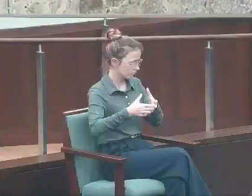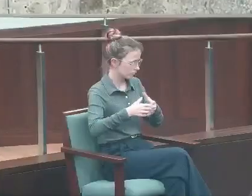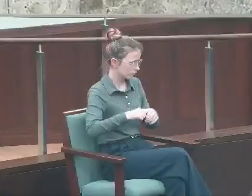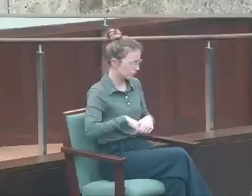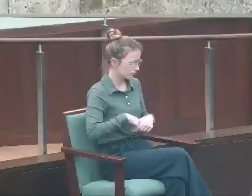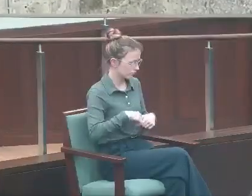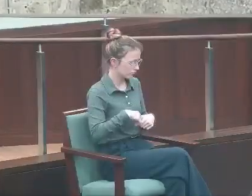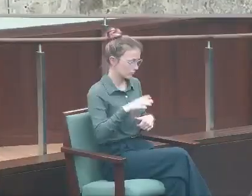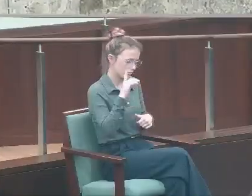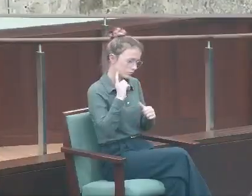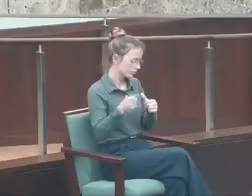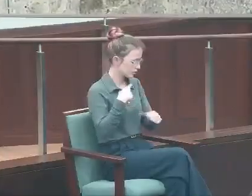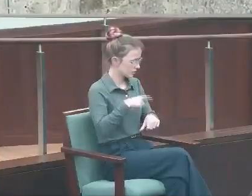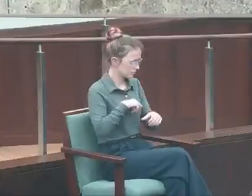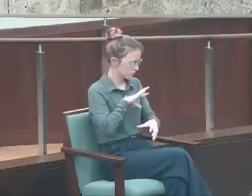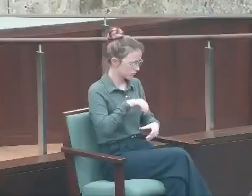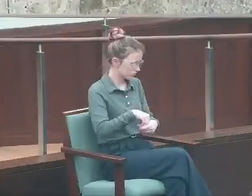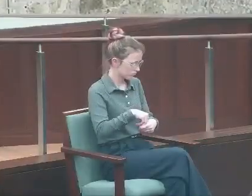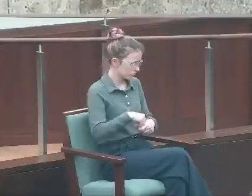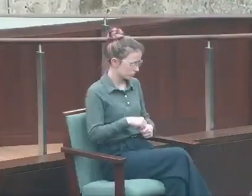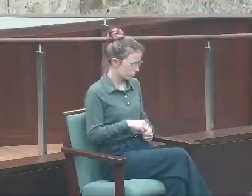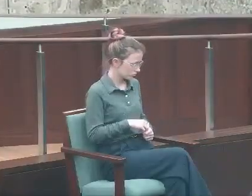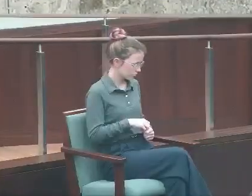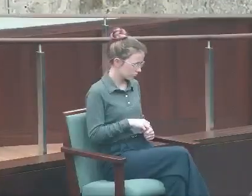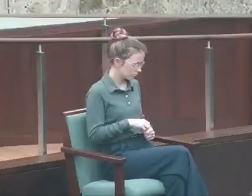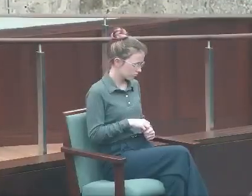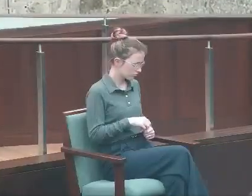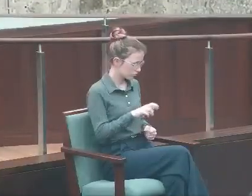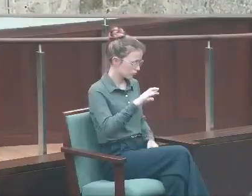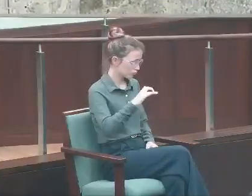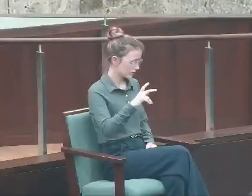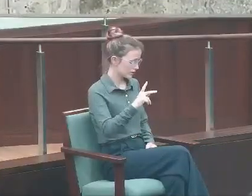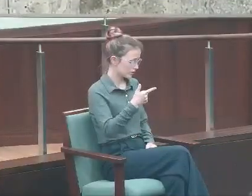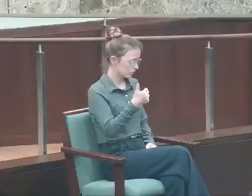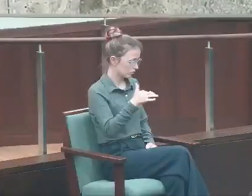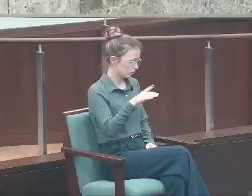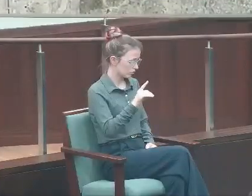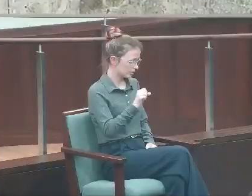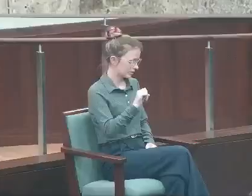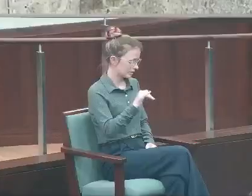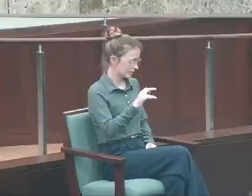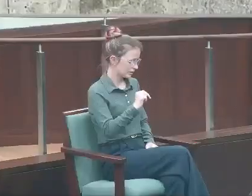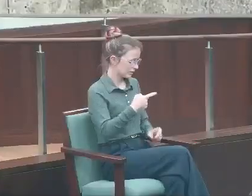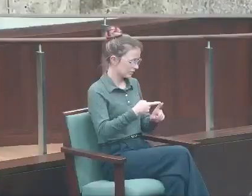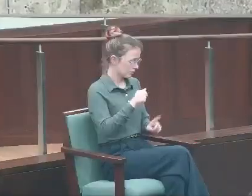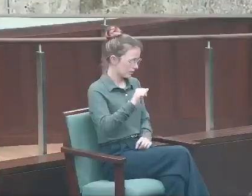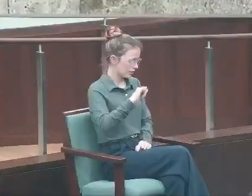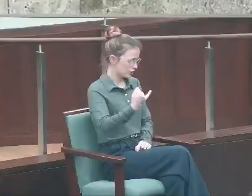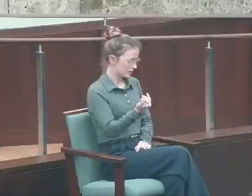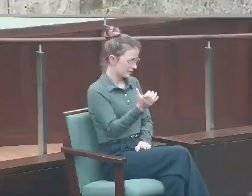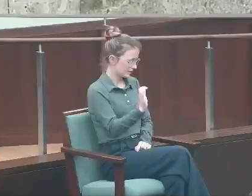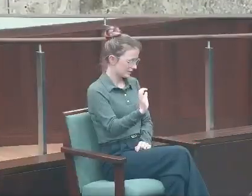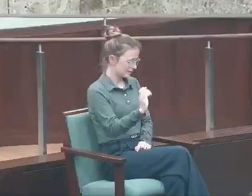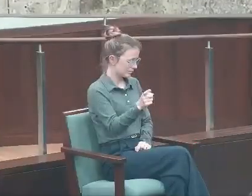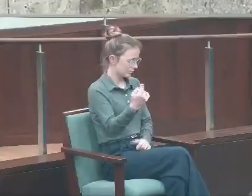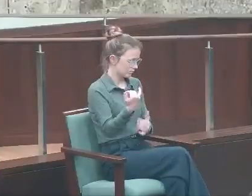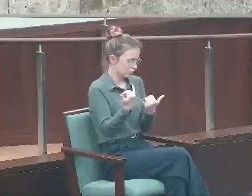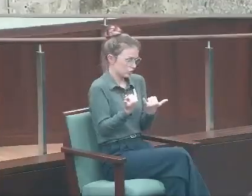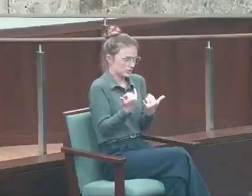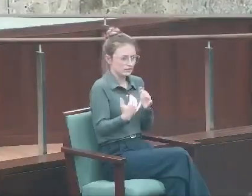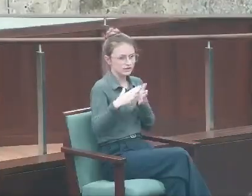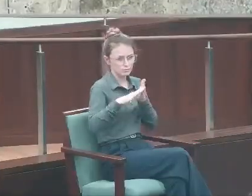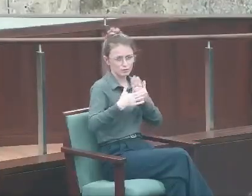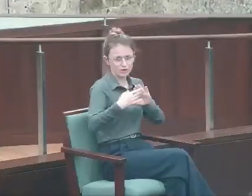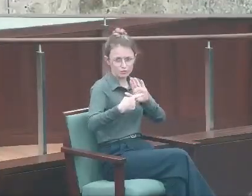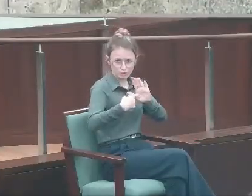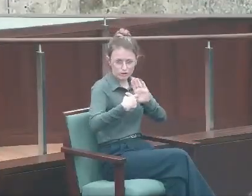first term. They include Rick Goldstein, representing the AJC, and is currently a community rep, but is